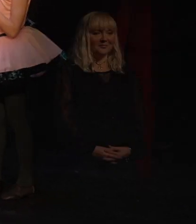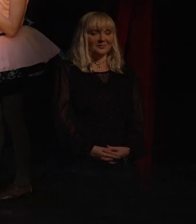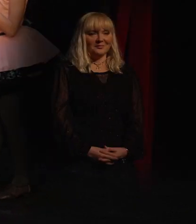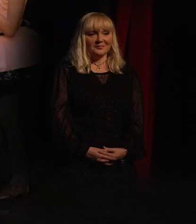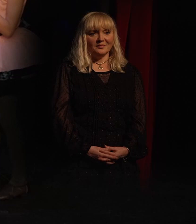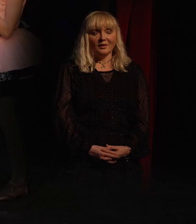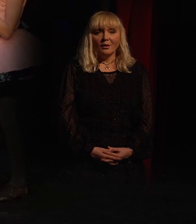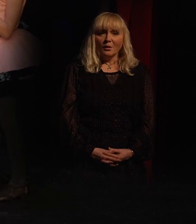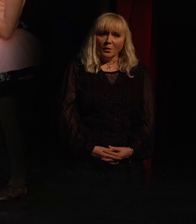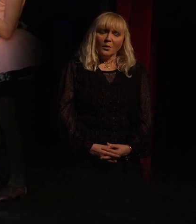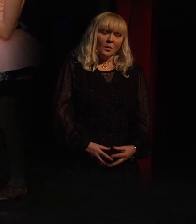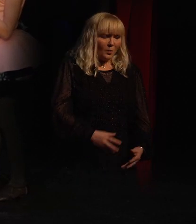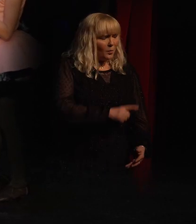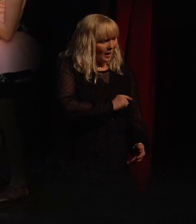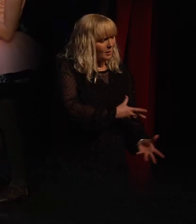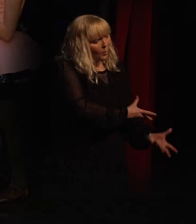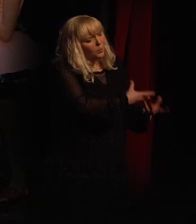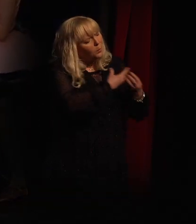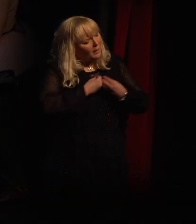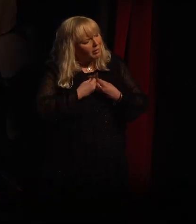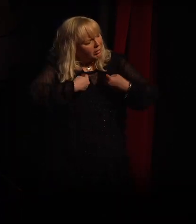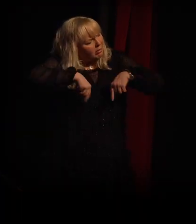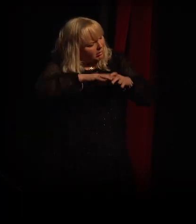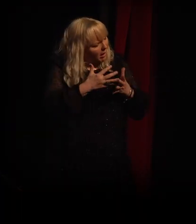Come with us. We'll help you find it.